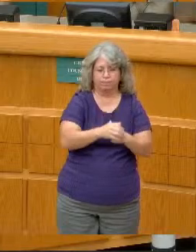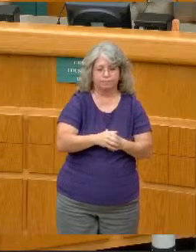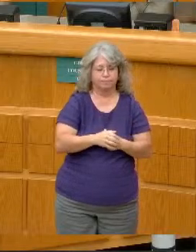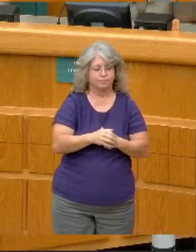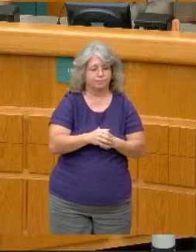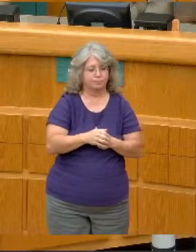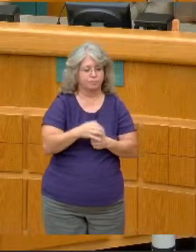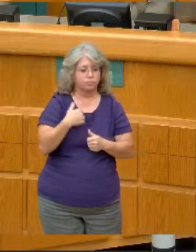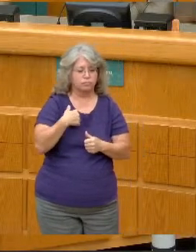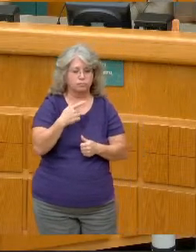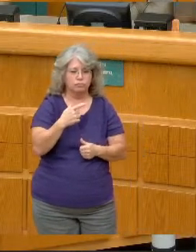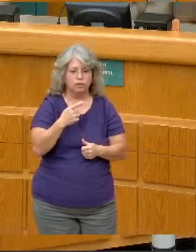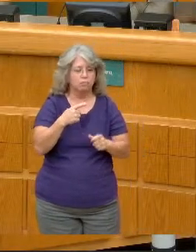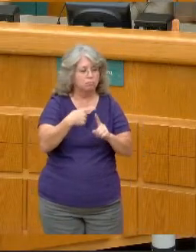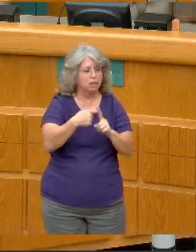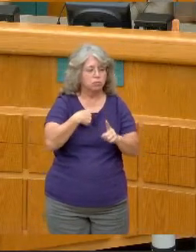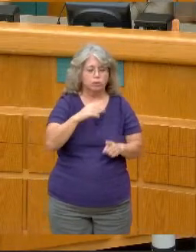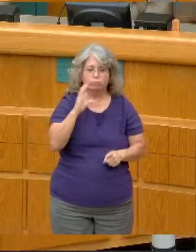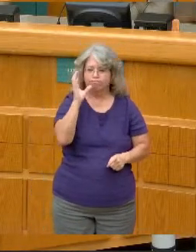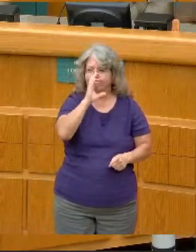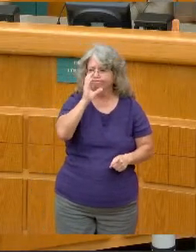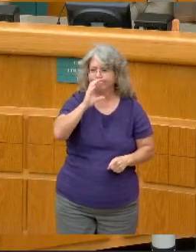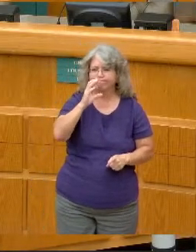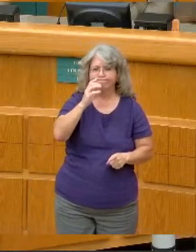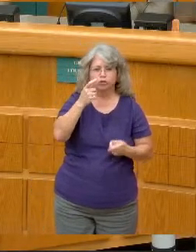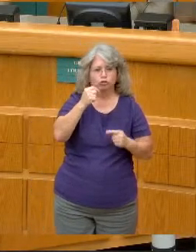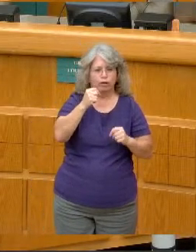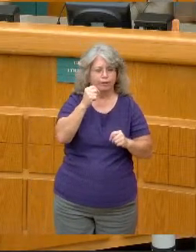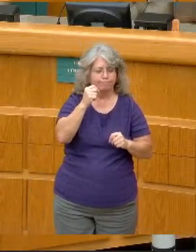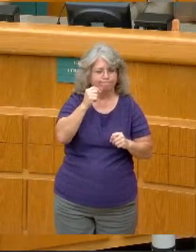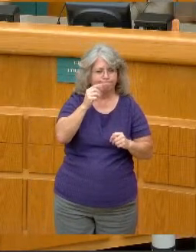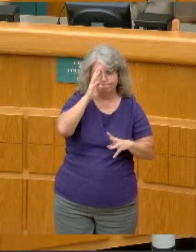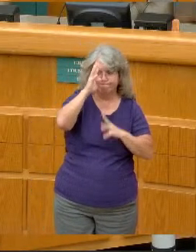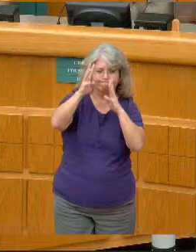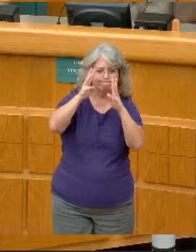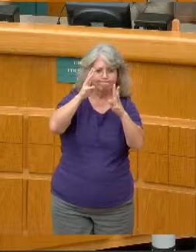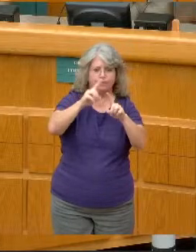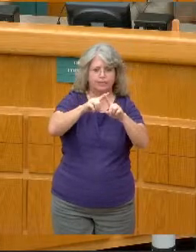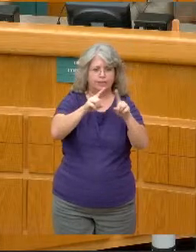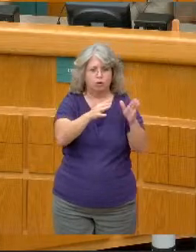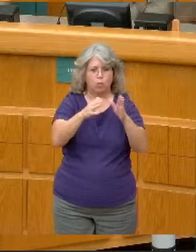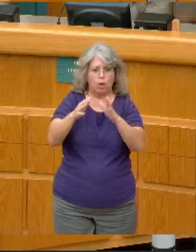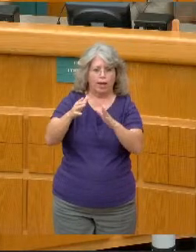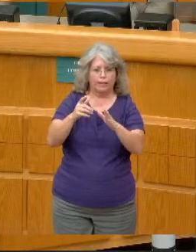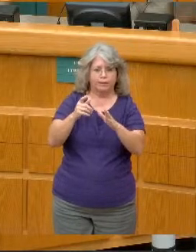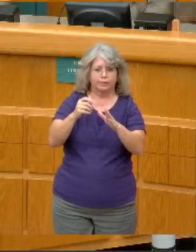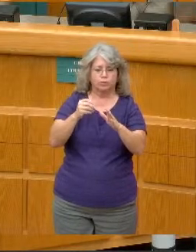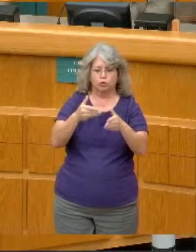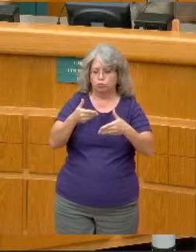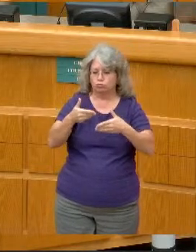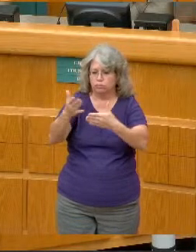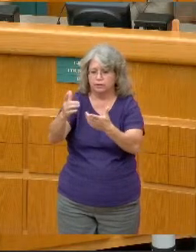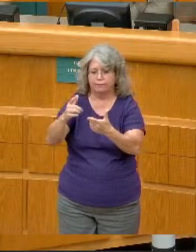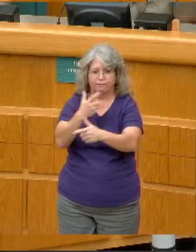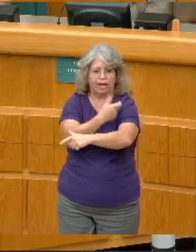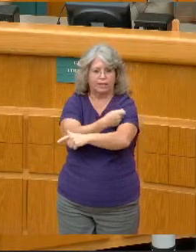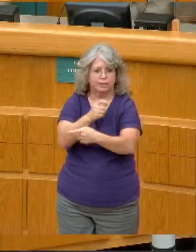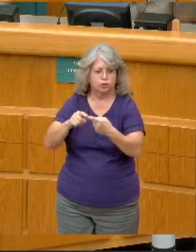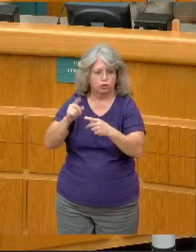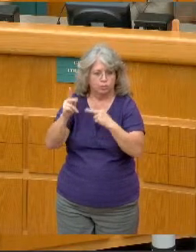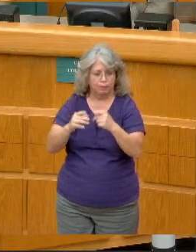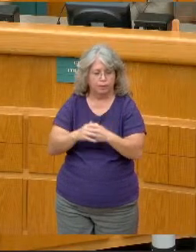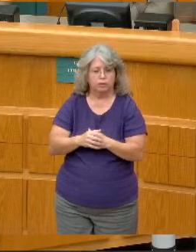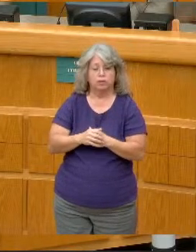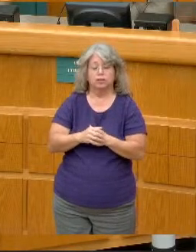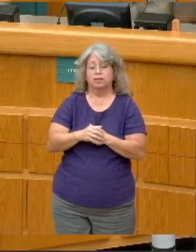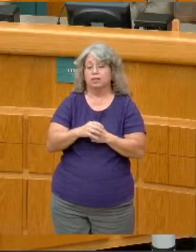we take care of you very quickly. We are constantly searching for different ways to bring the vaccine to those who may not be able to attend one of our